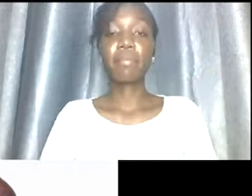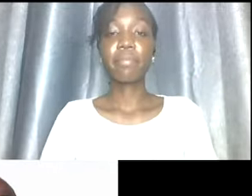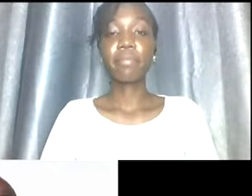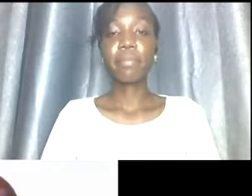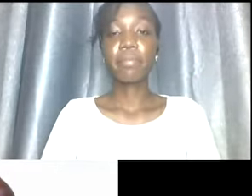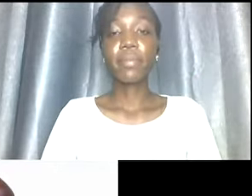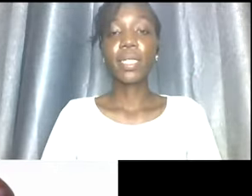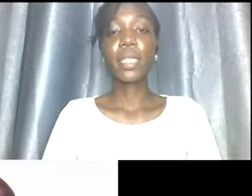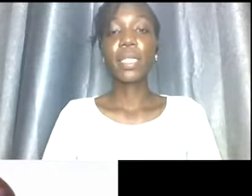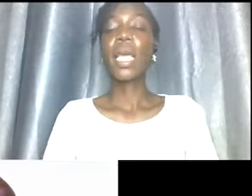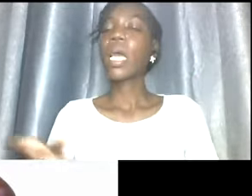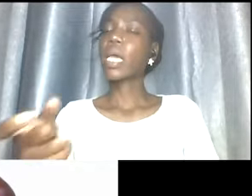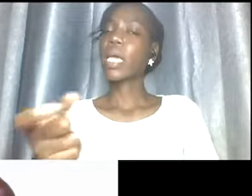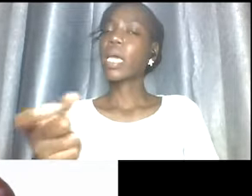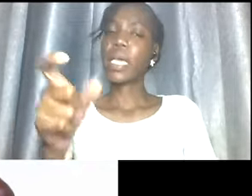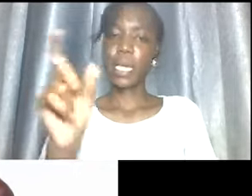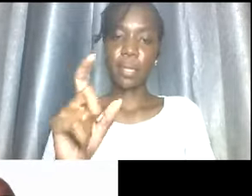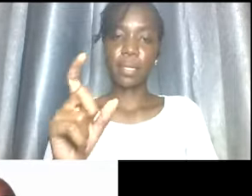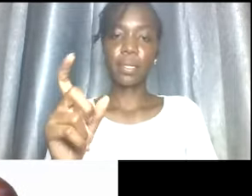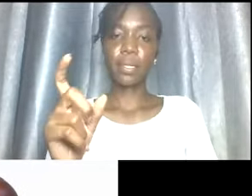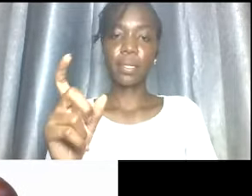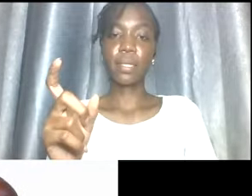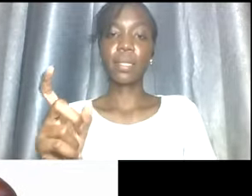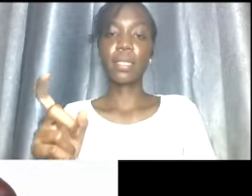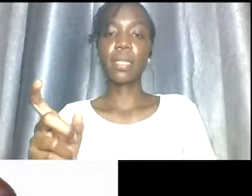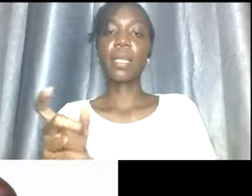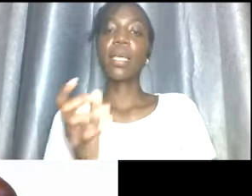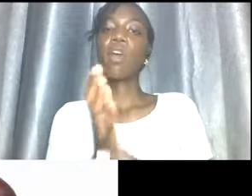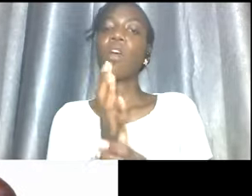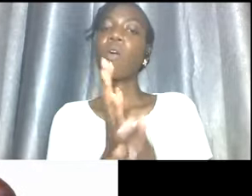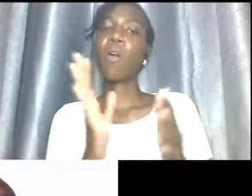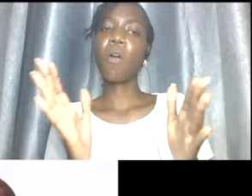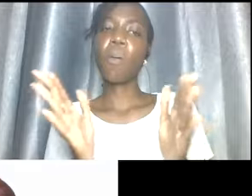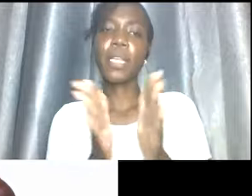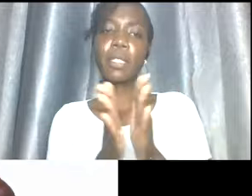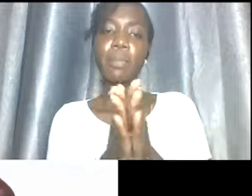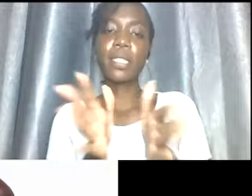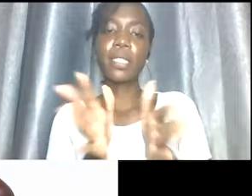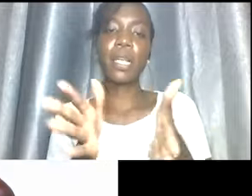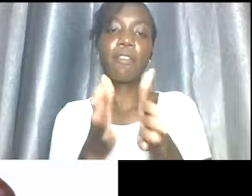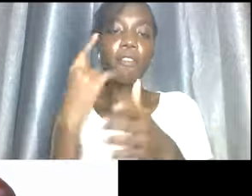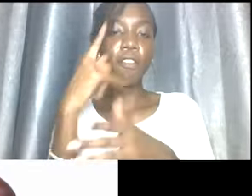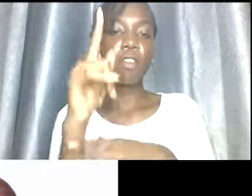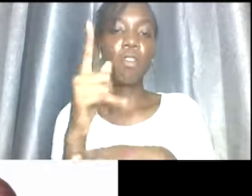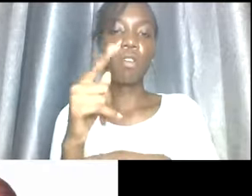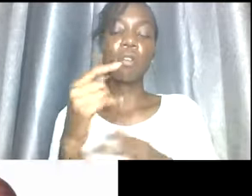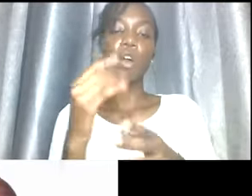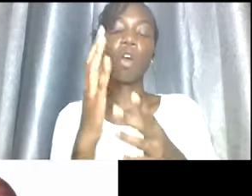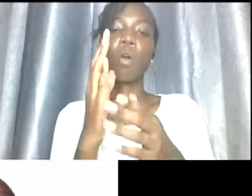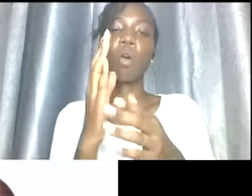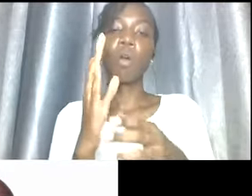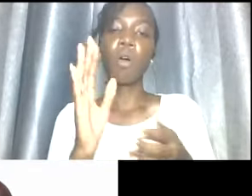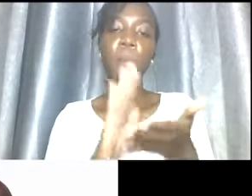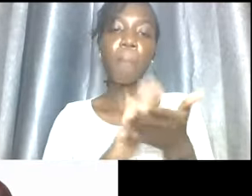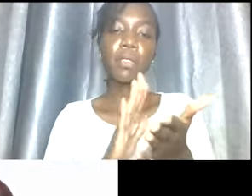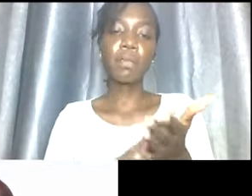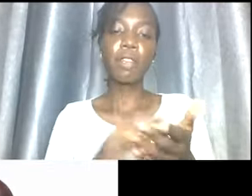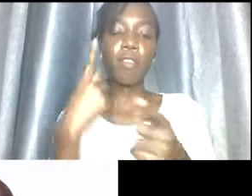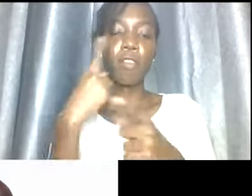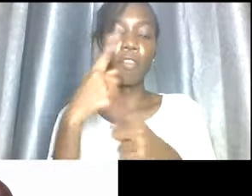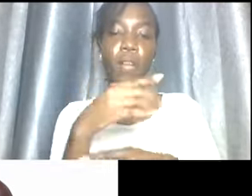Increase your commitment. Increase your commitment to your product line, increase your commitment to your